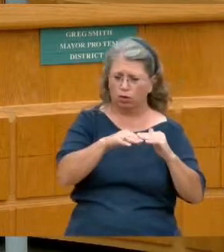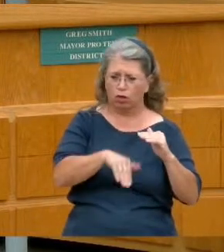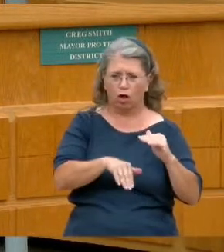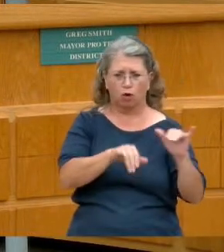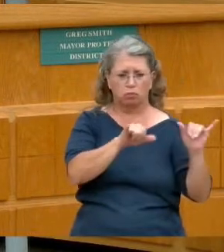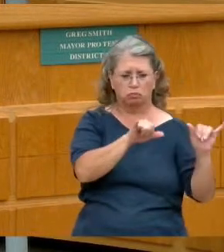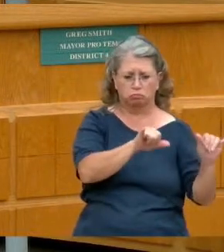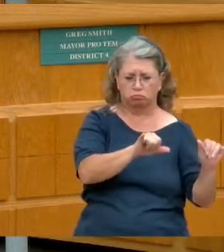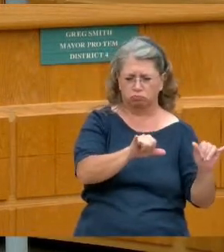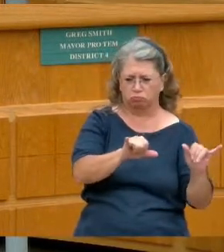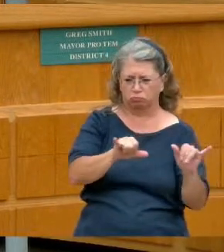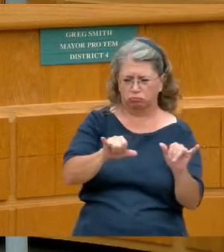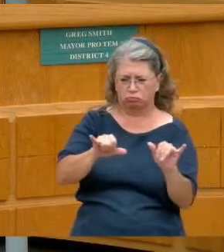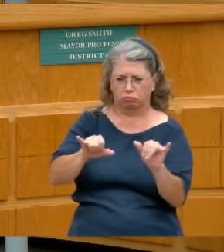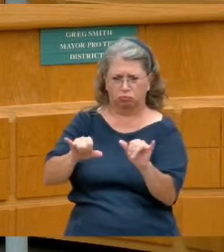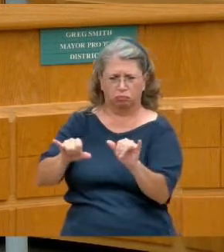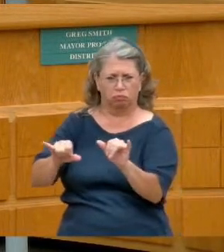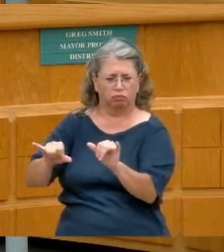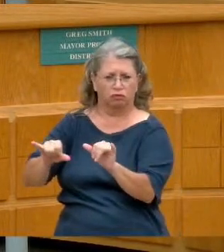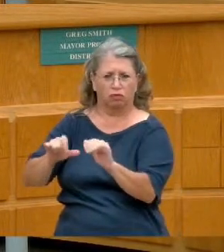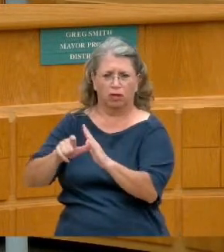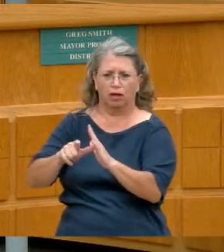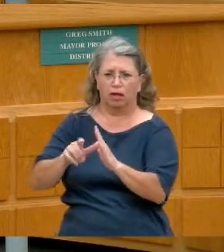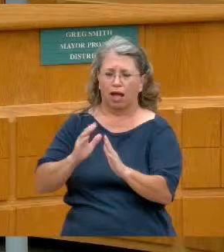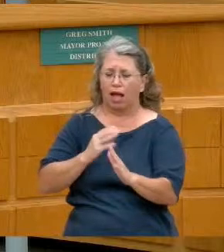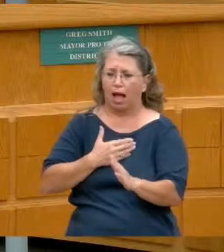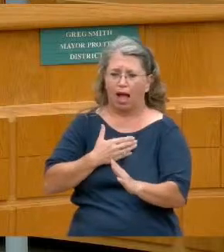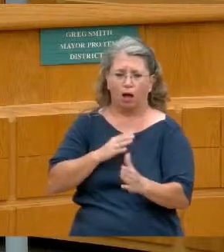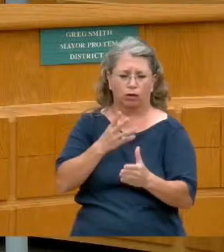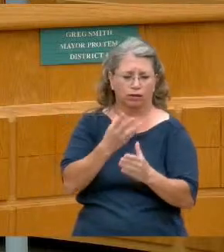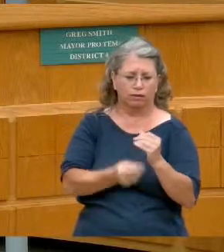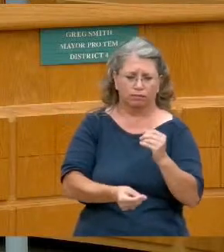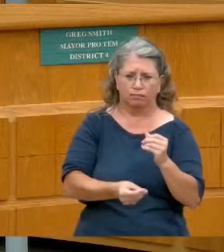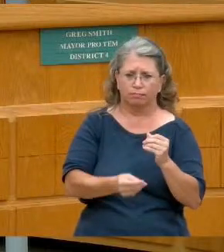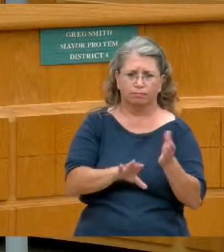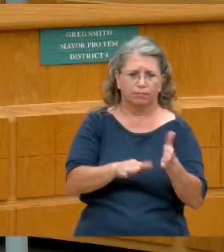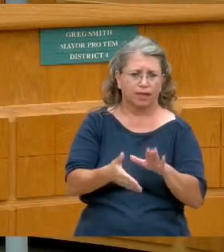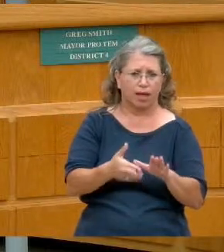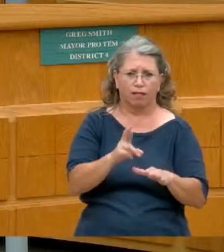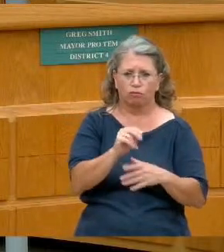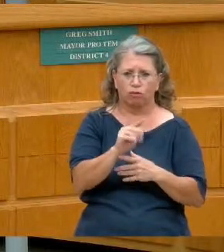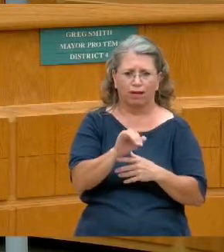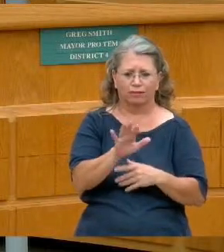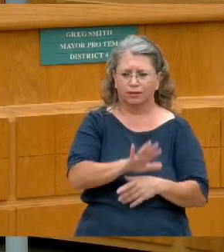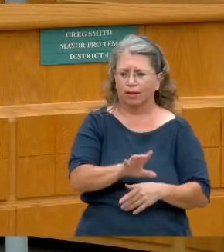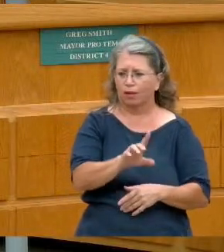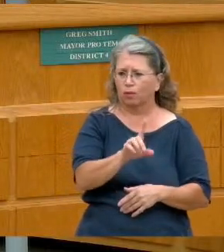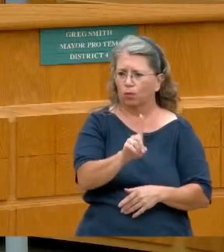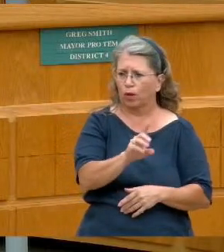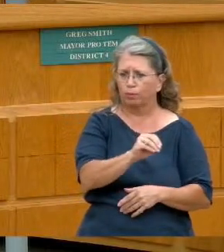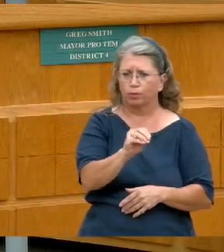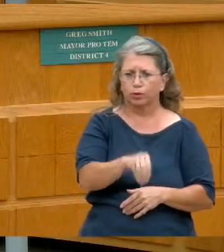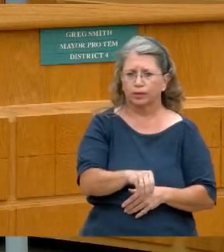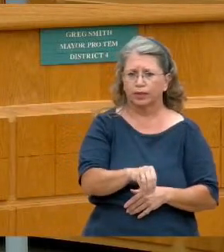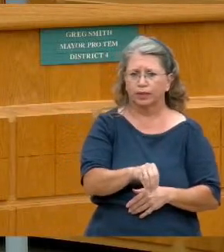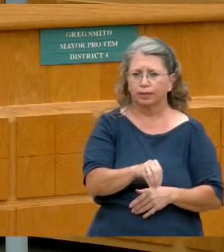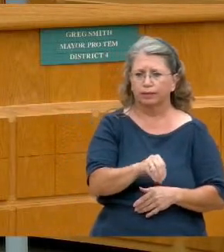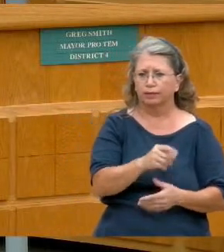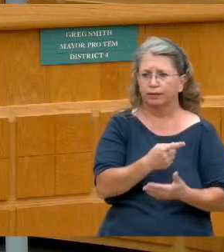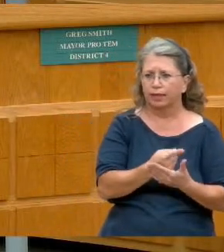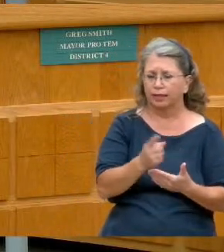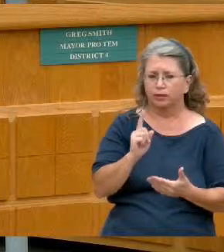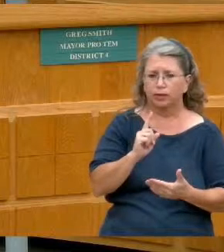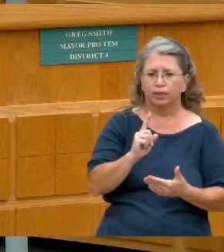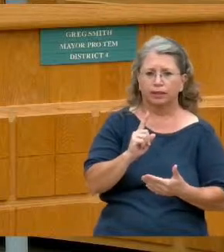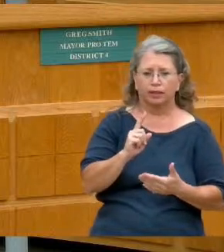but overall, and our fatality rate was very low at about 1%. About a week ago, which was much lower than